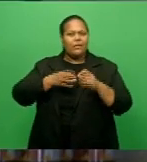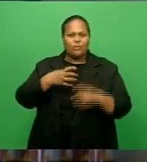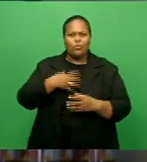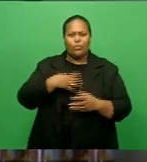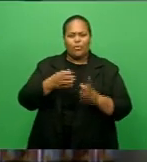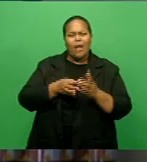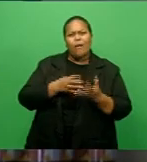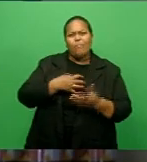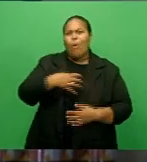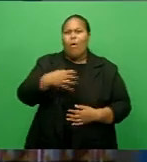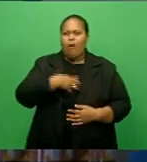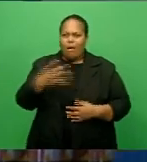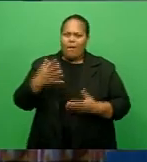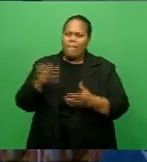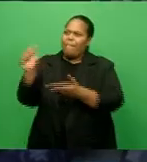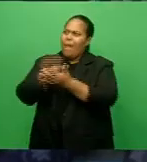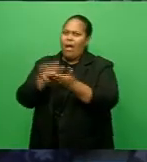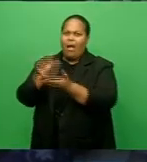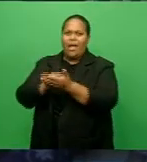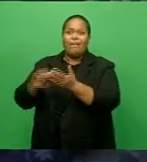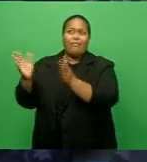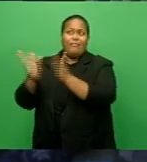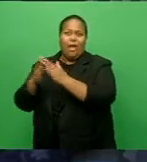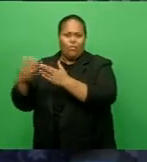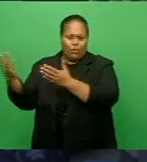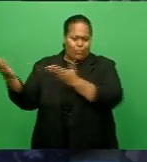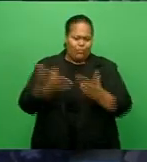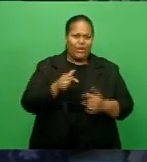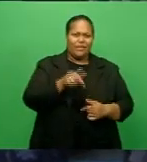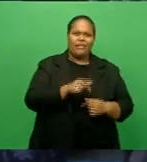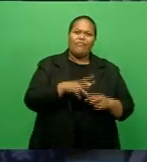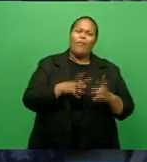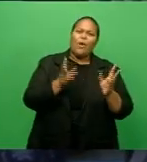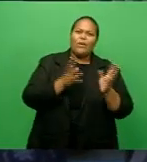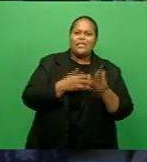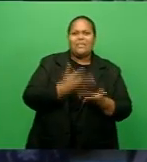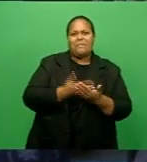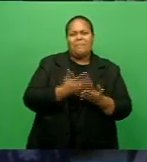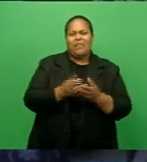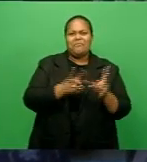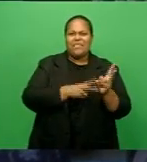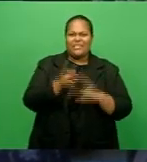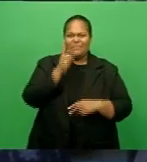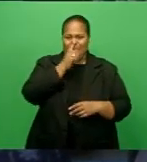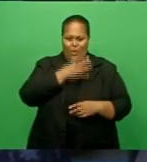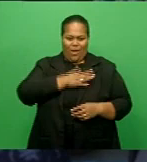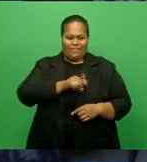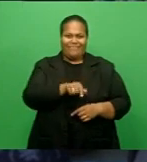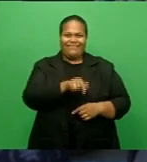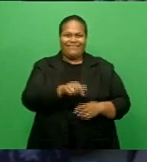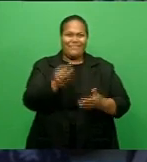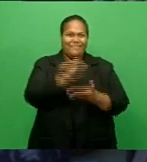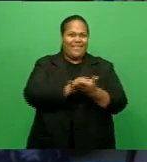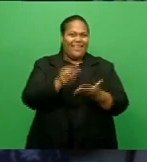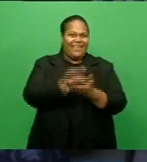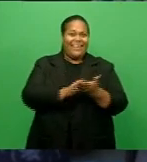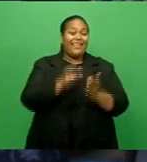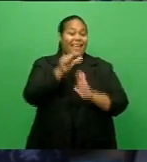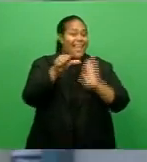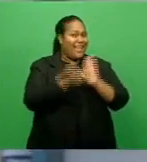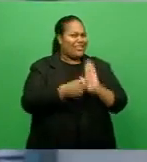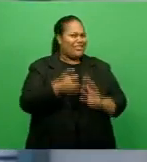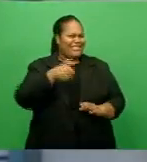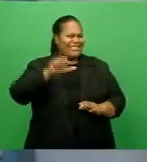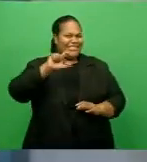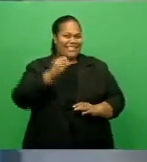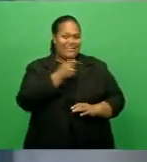volume to cater for the increasing demand from villagers. The 60-year-old says the